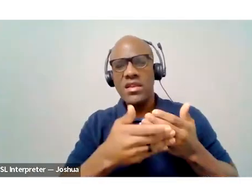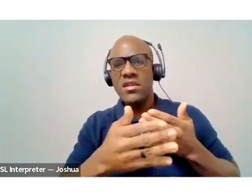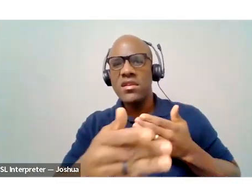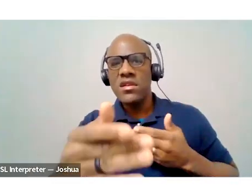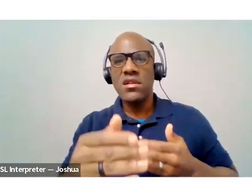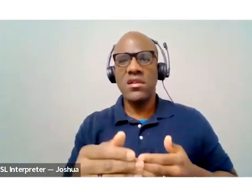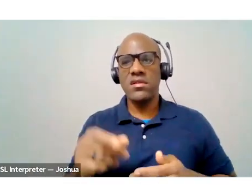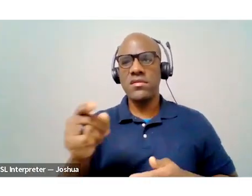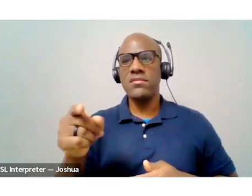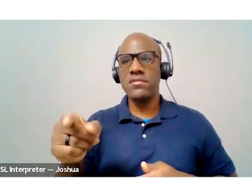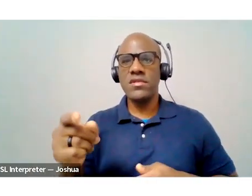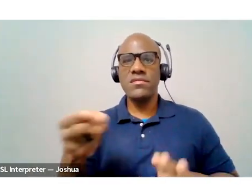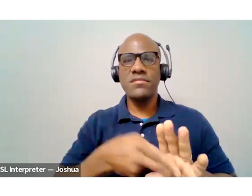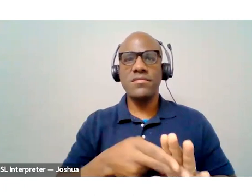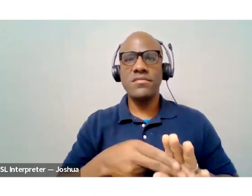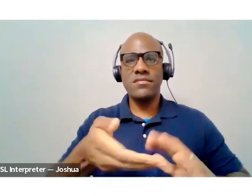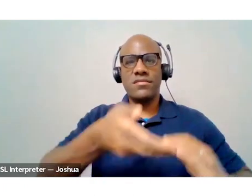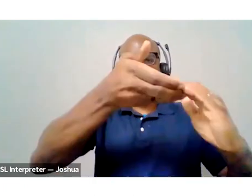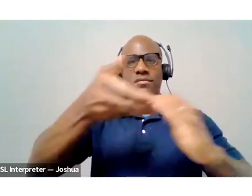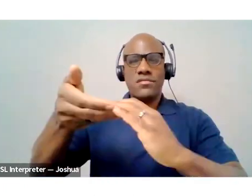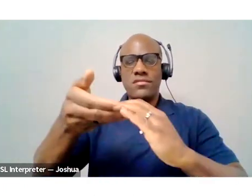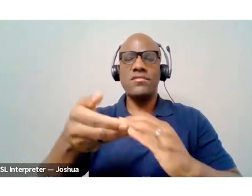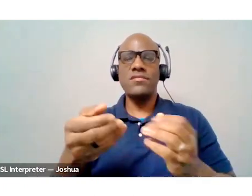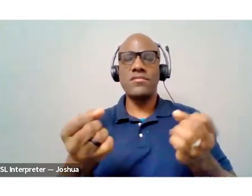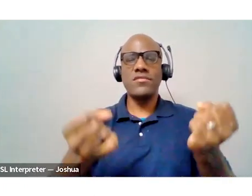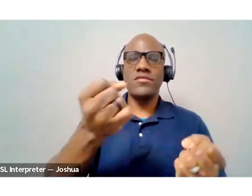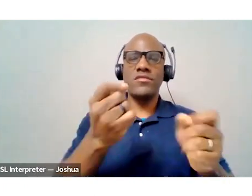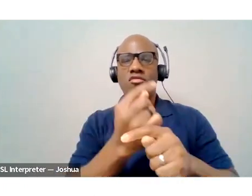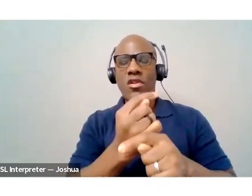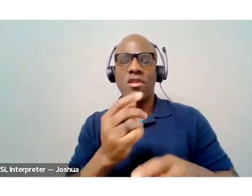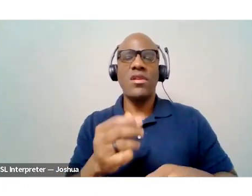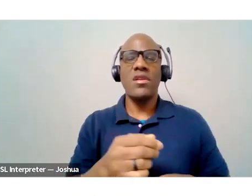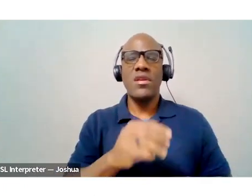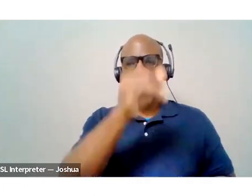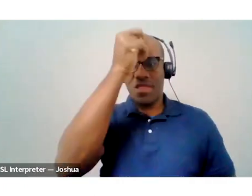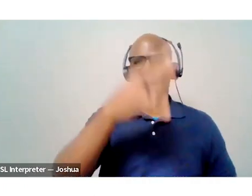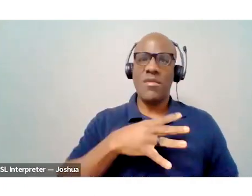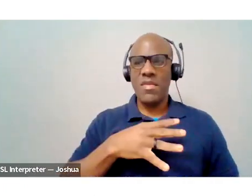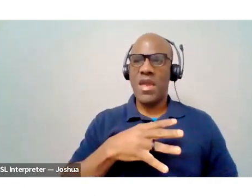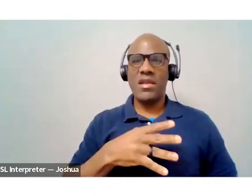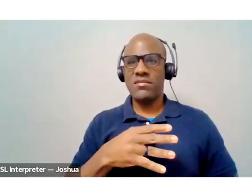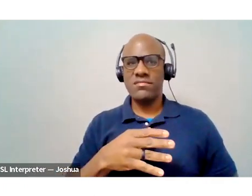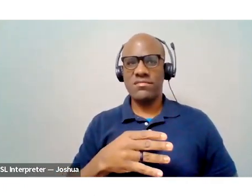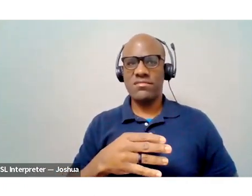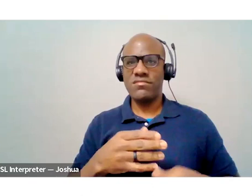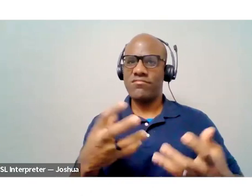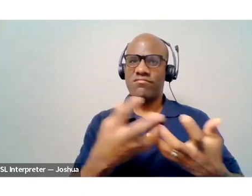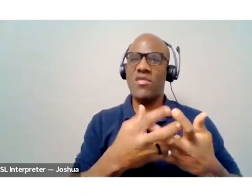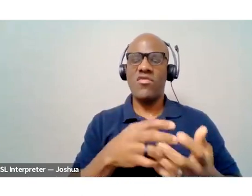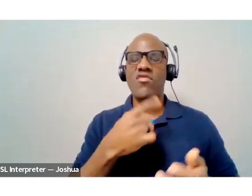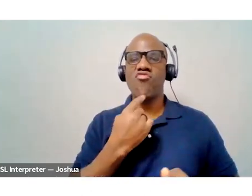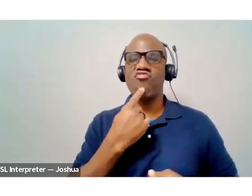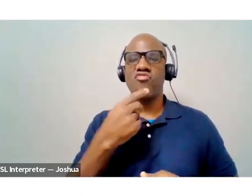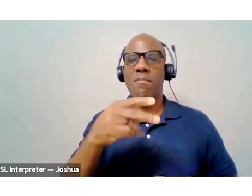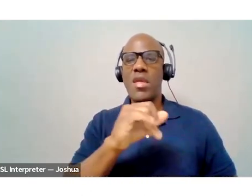when she's picked up by a tow truck driver who is a Fox News consumer, clearly, or a like hardcore red pillar. I